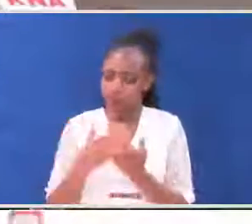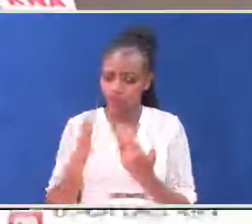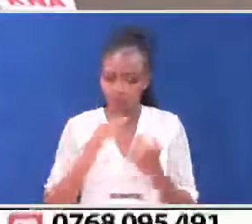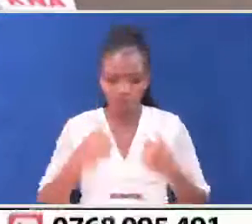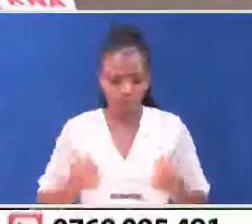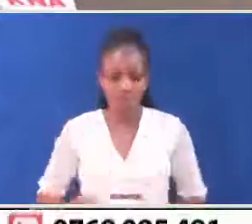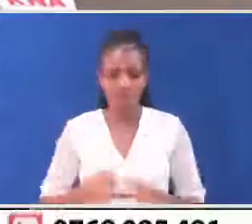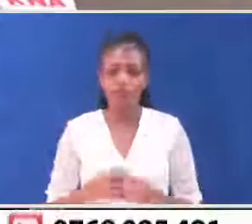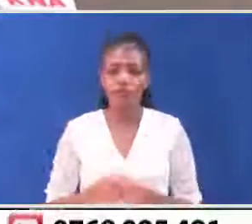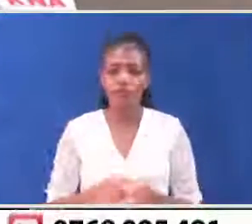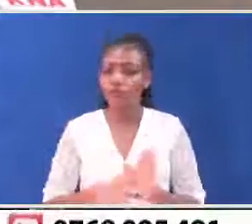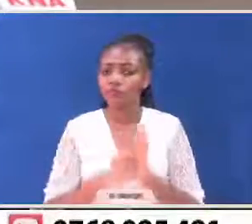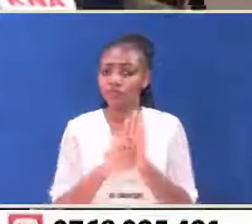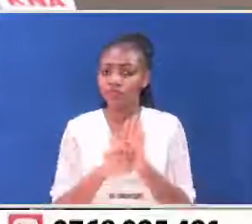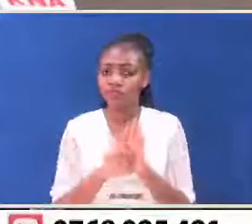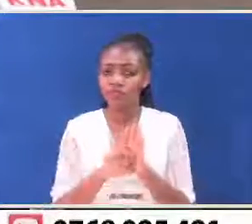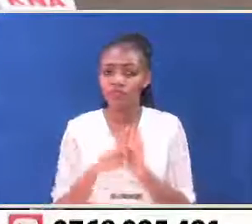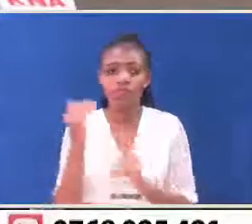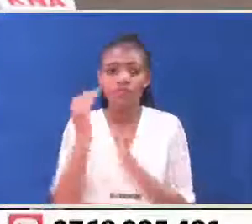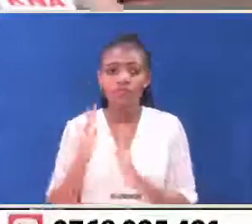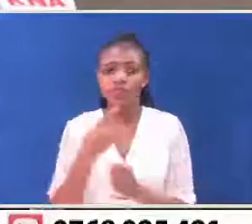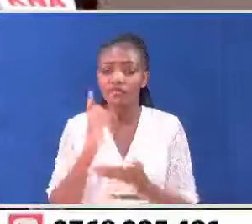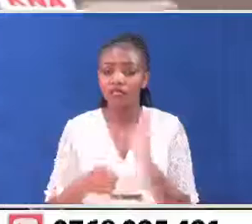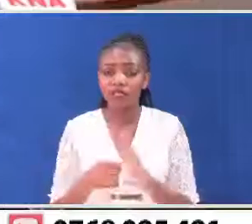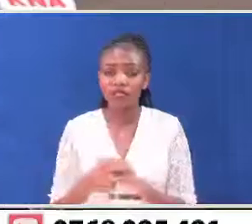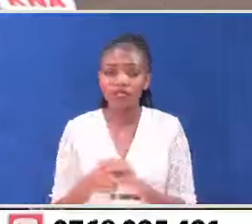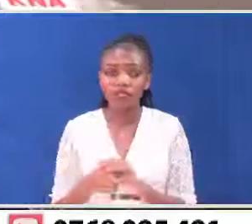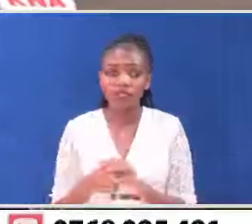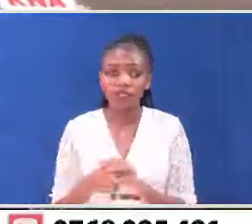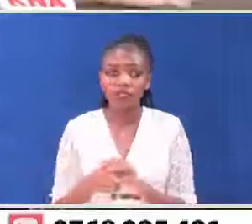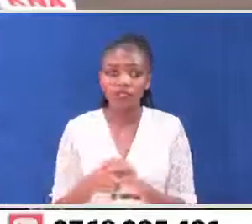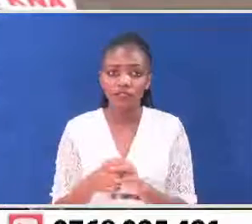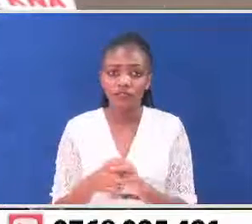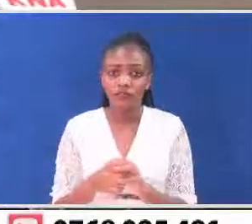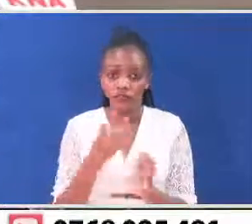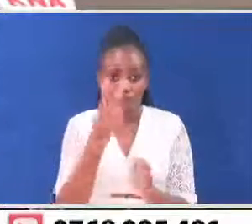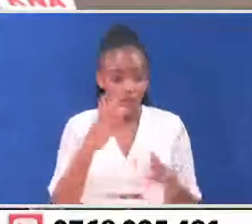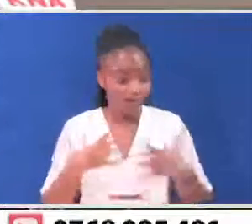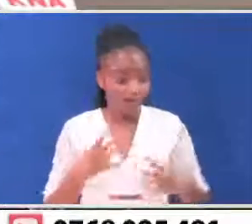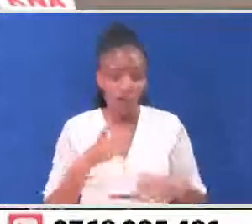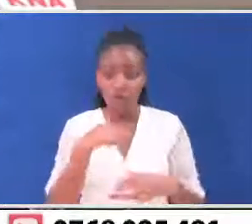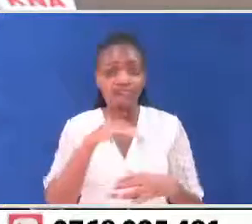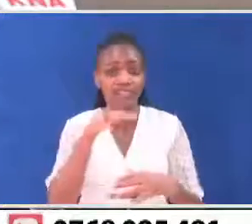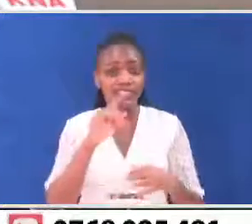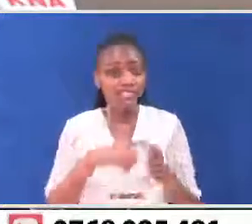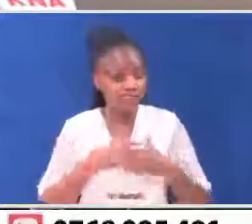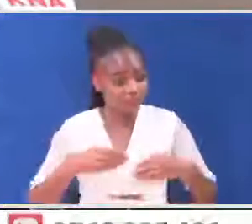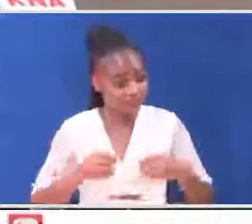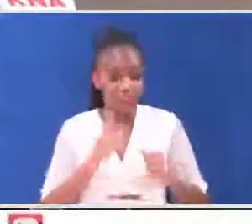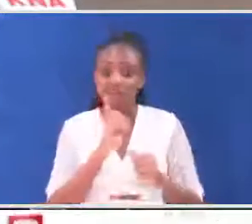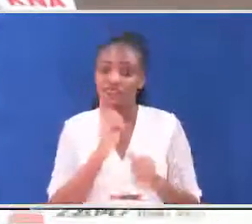us. Like the speaker has said, you can already see a survivor of COVID-19. When I